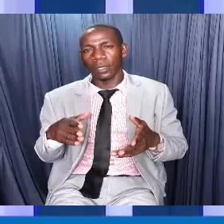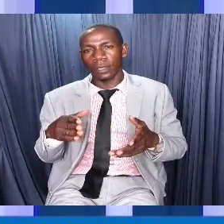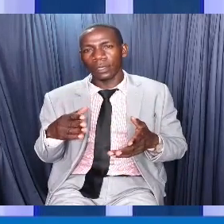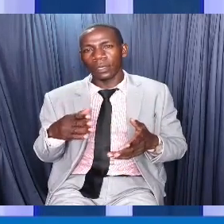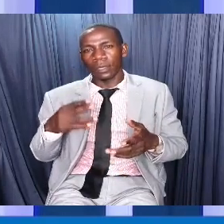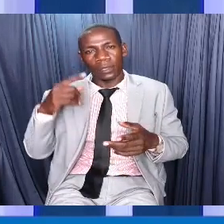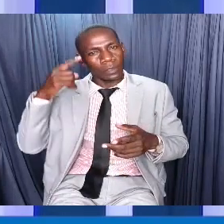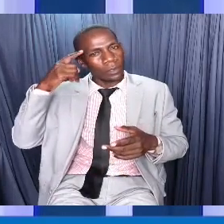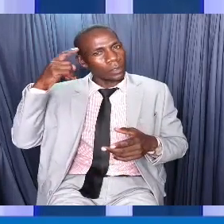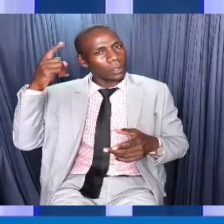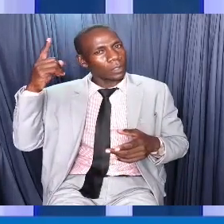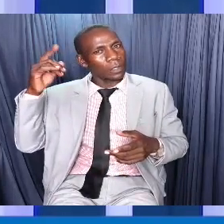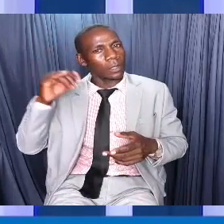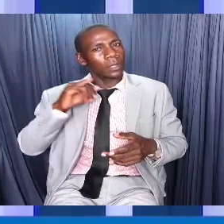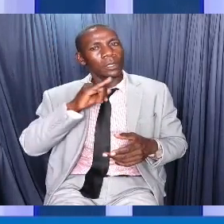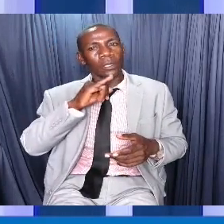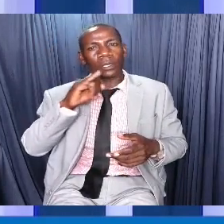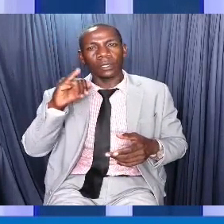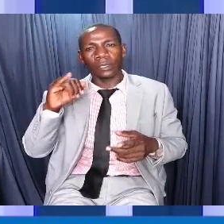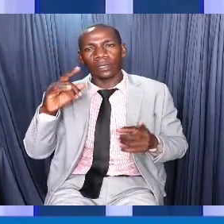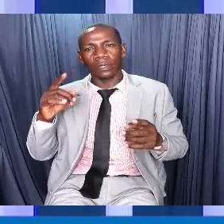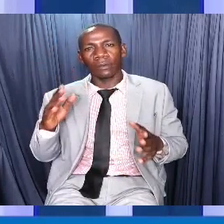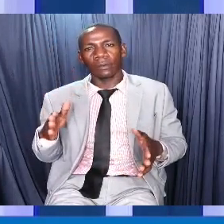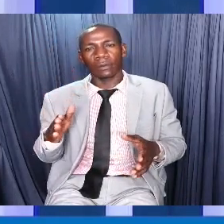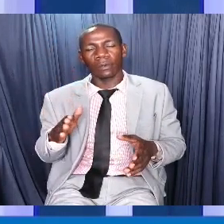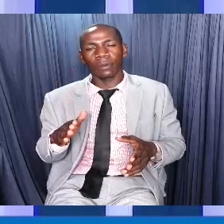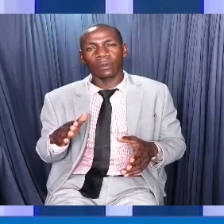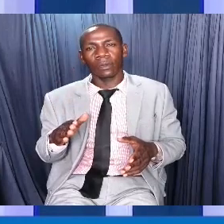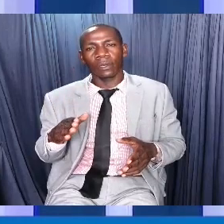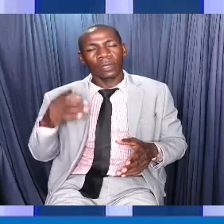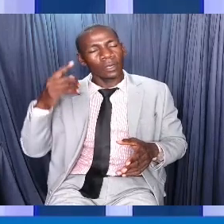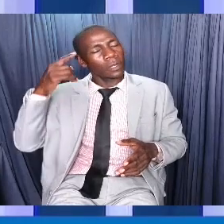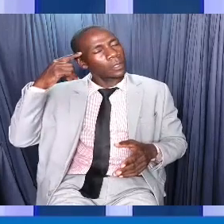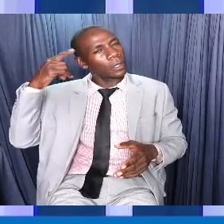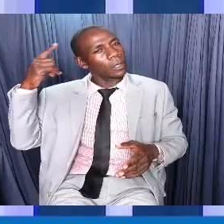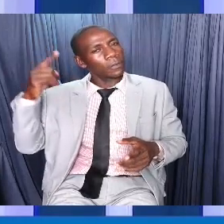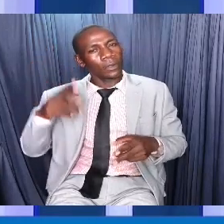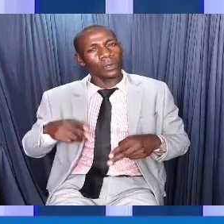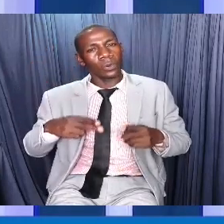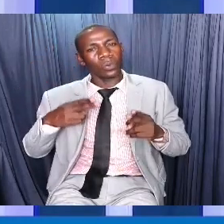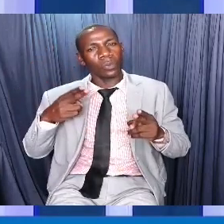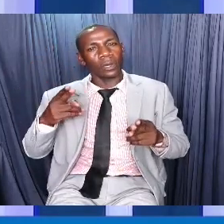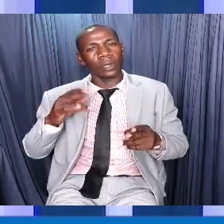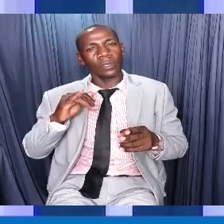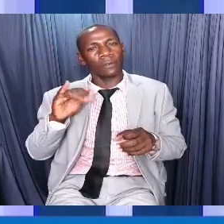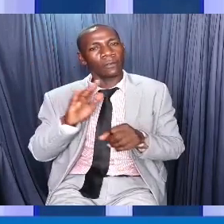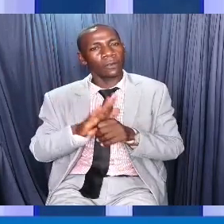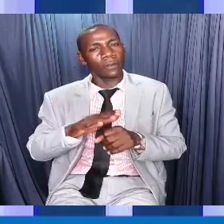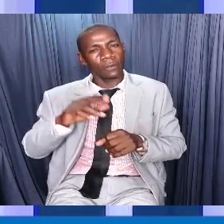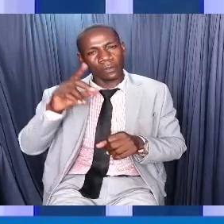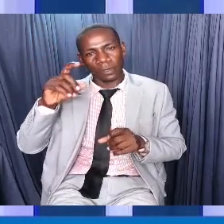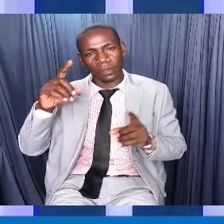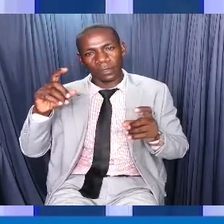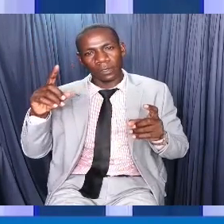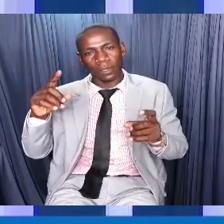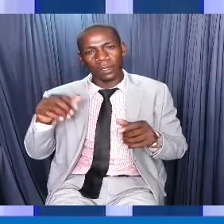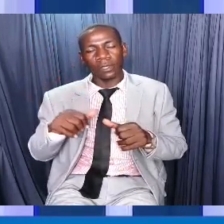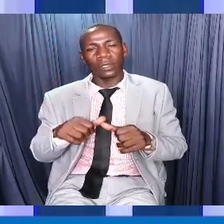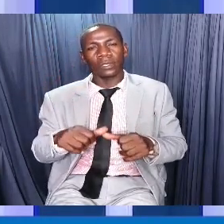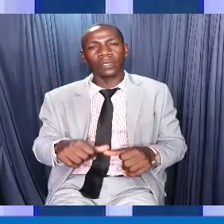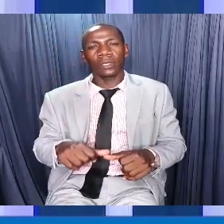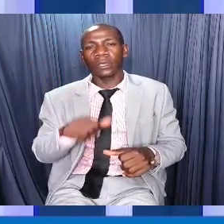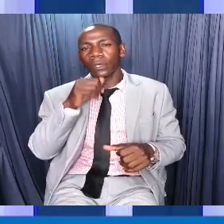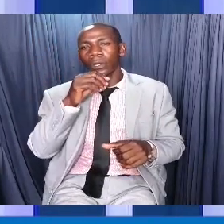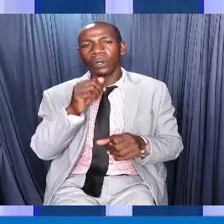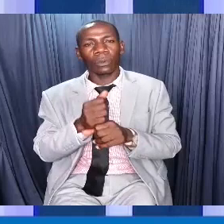Mawazo ya mwanadamu ni dhambi tupu. Human thoughts are full of sin. Fikra za mwanadamu ni dhambi tupu. Human imaginations are full of sin. Hata unapokaa hivi tu una